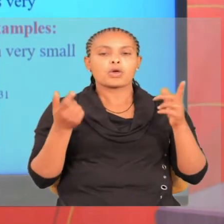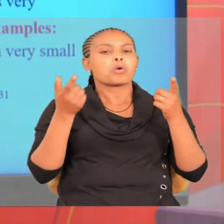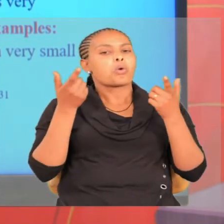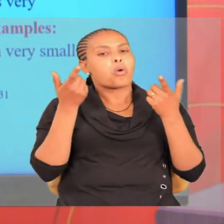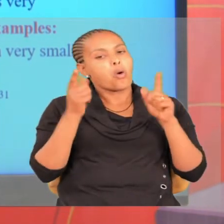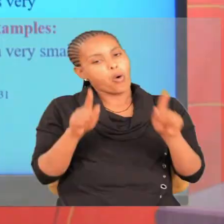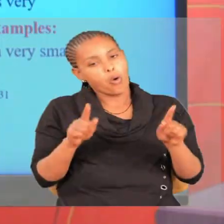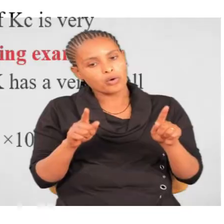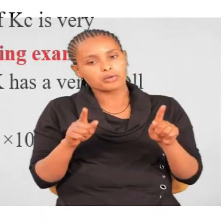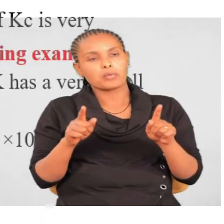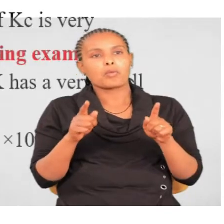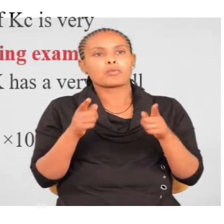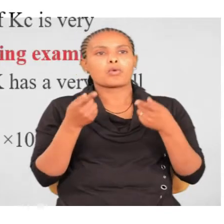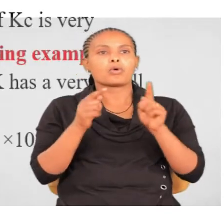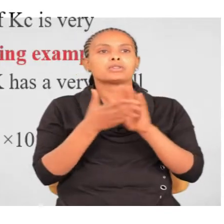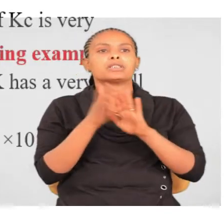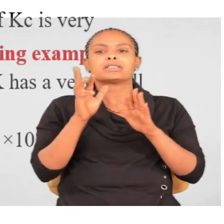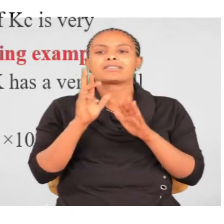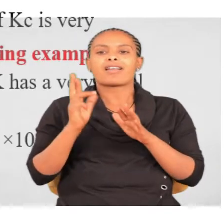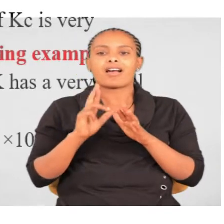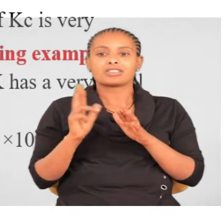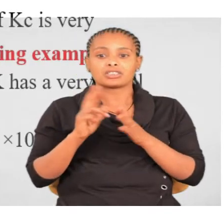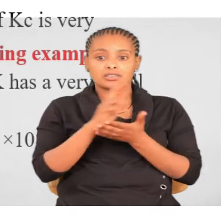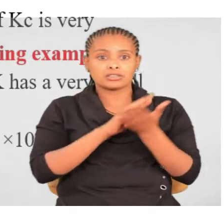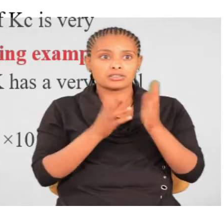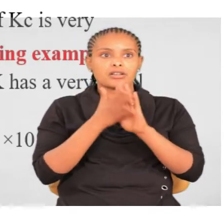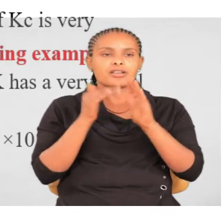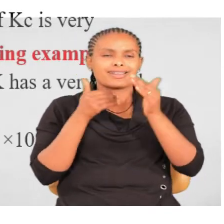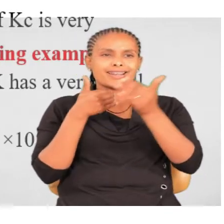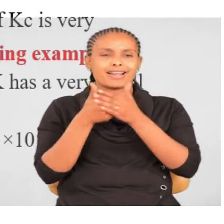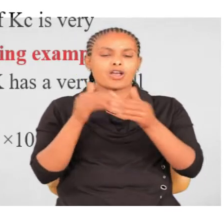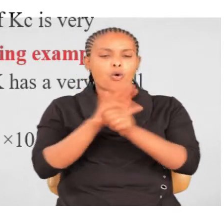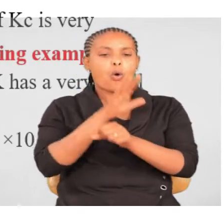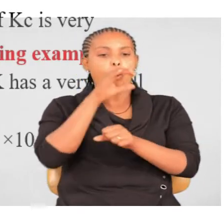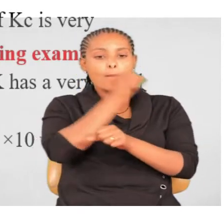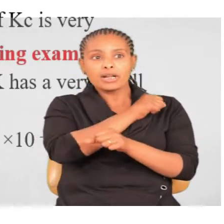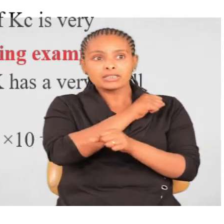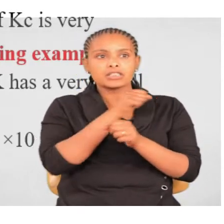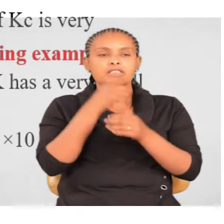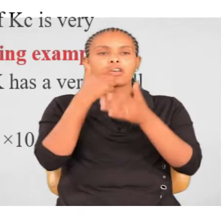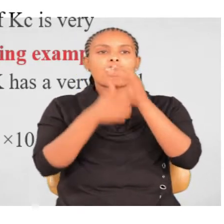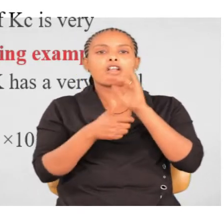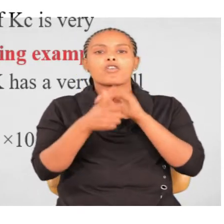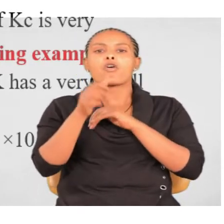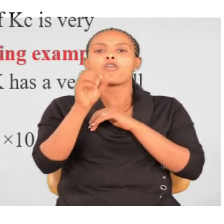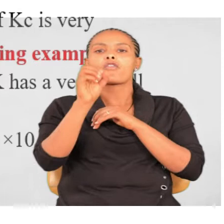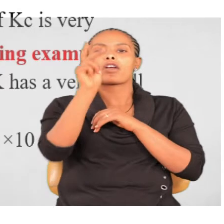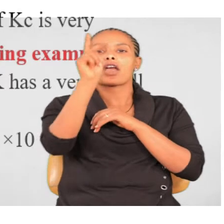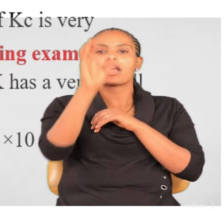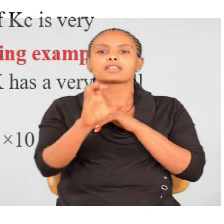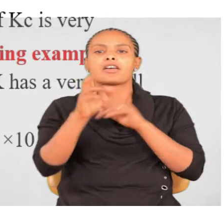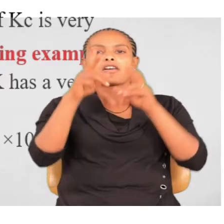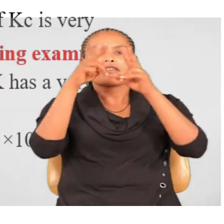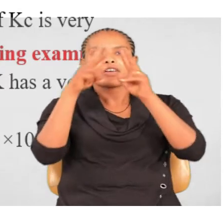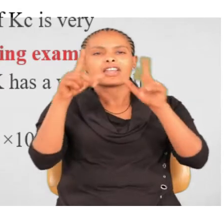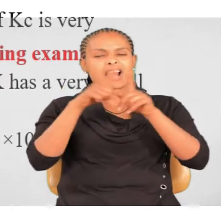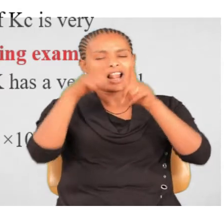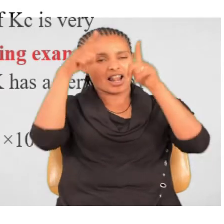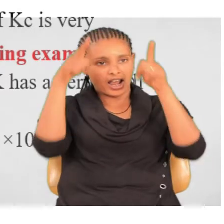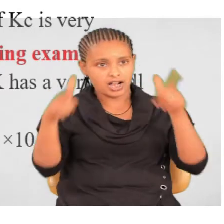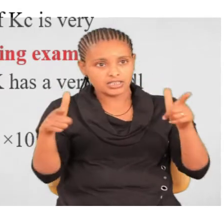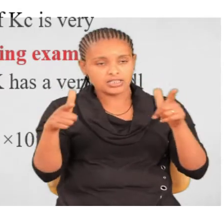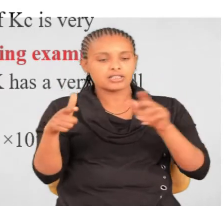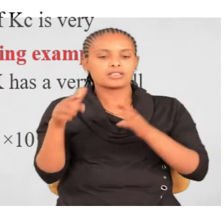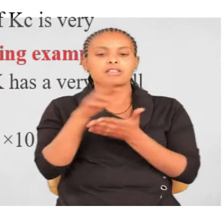say the reaction proceeds nearly to completion. If the value of Kc is very large,